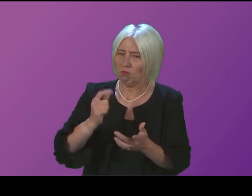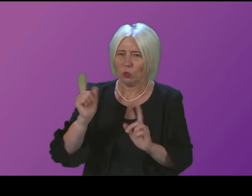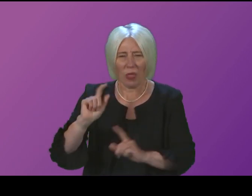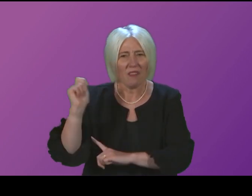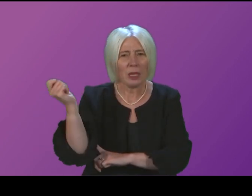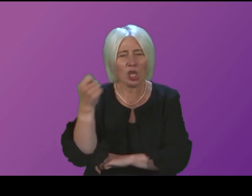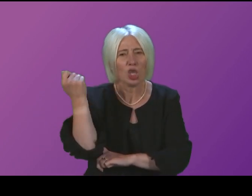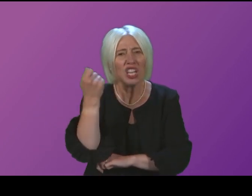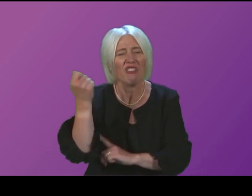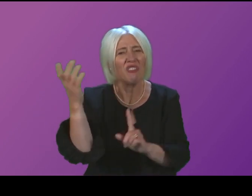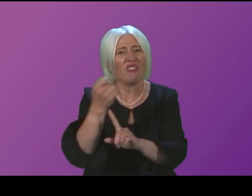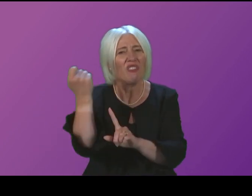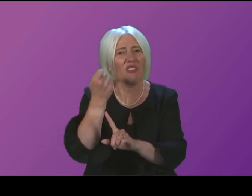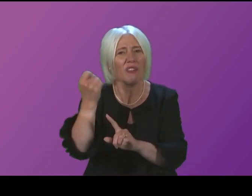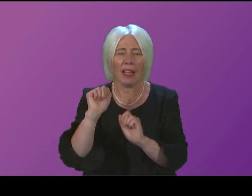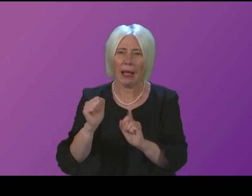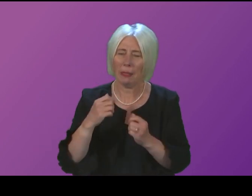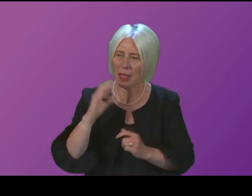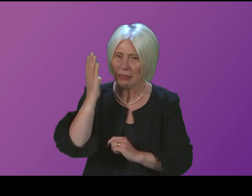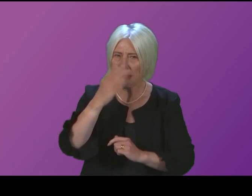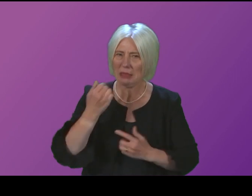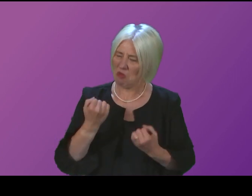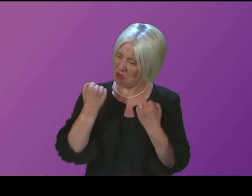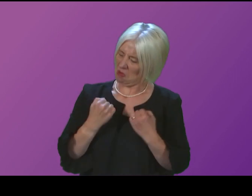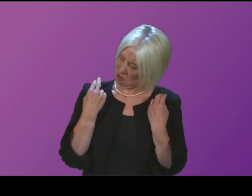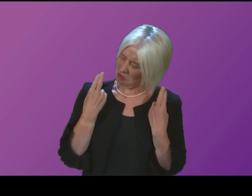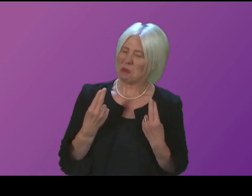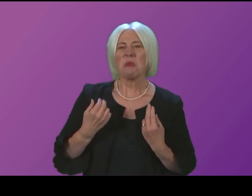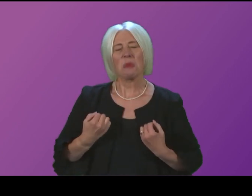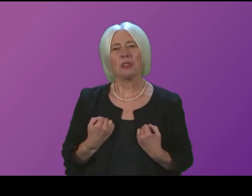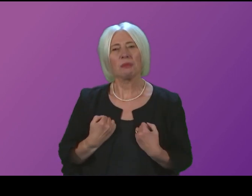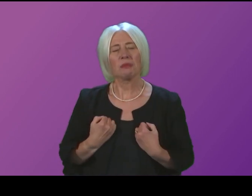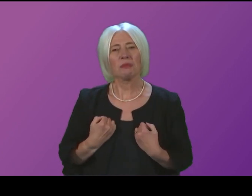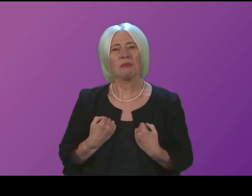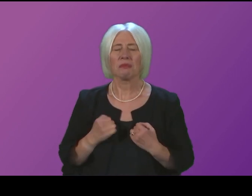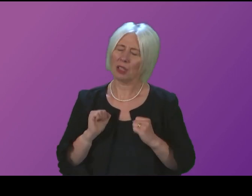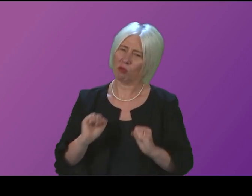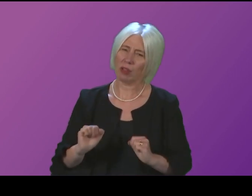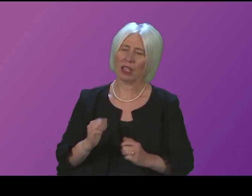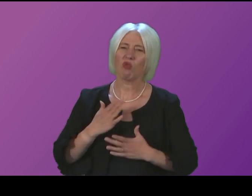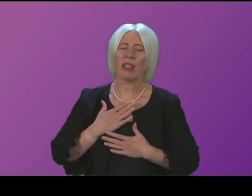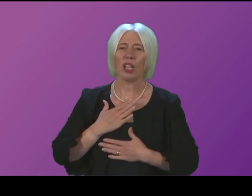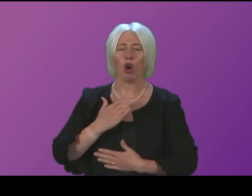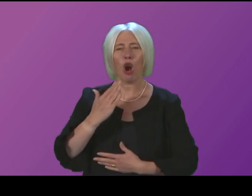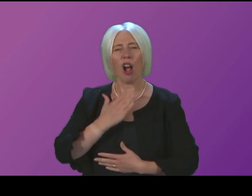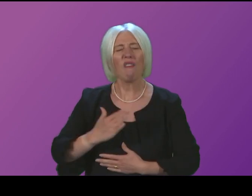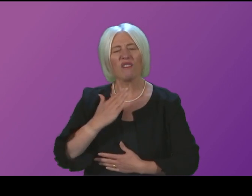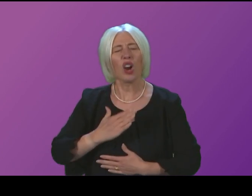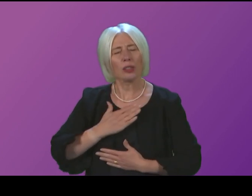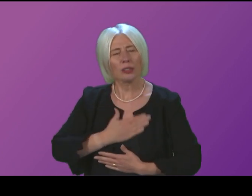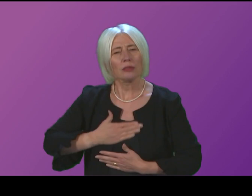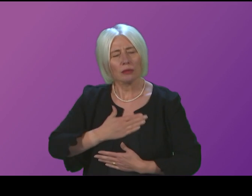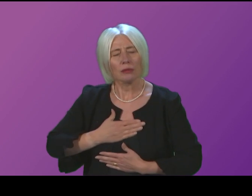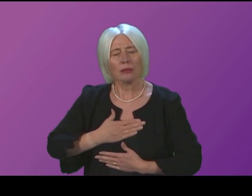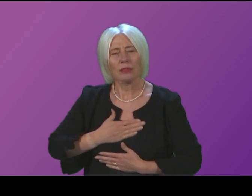achievements and their indomitable spirit. And it was the greatest comfort for her to know, in